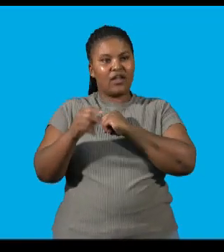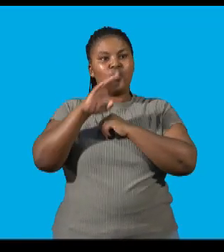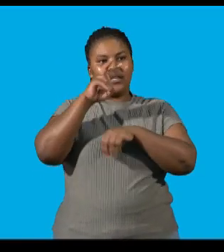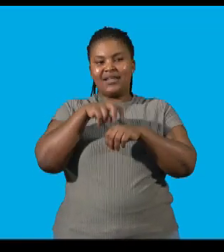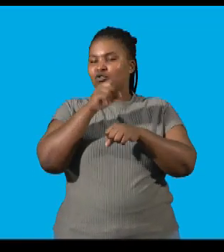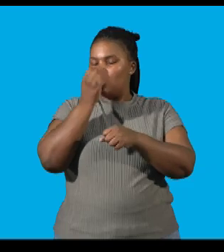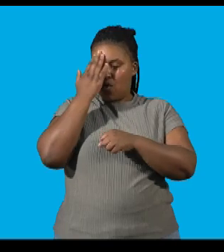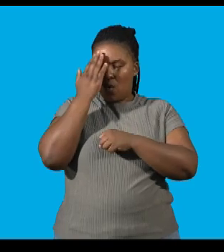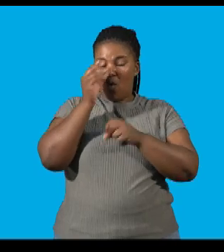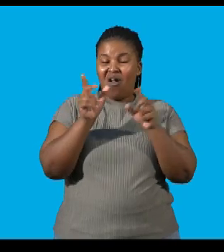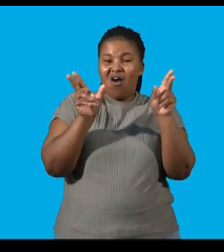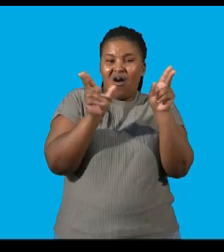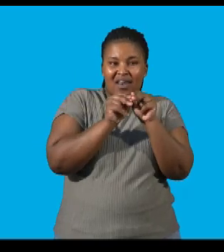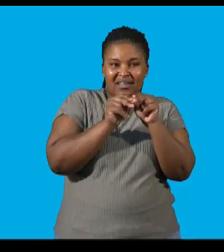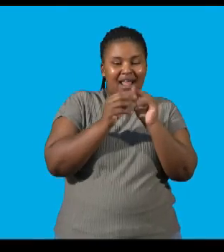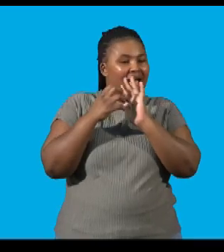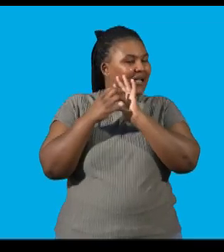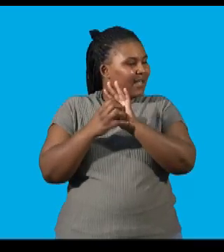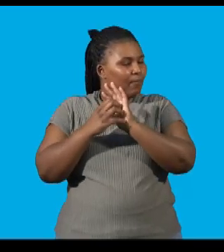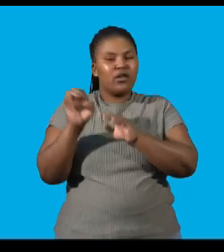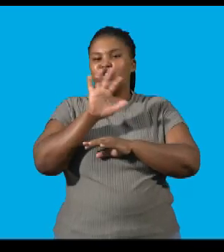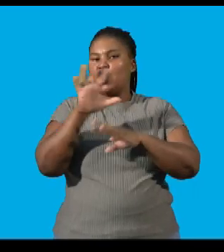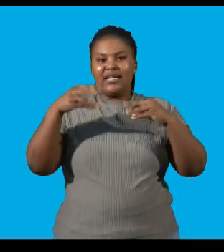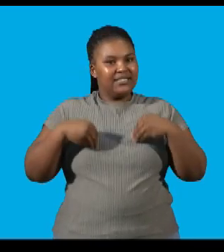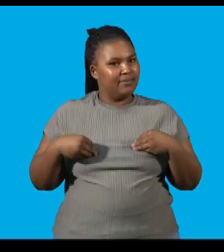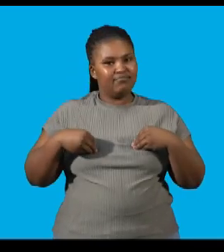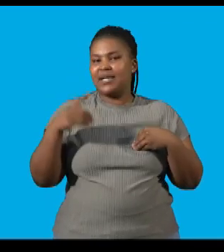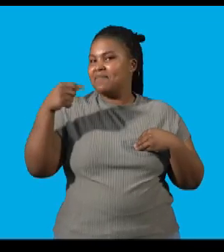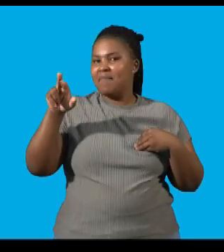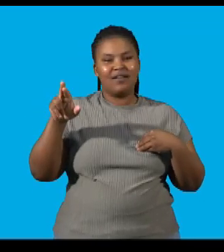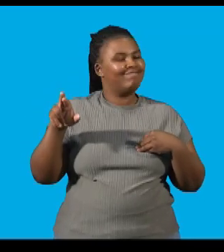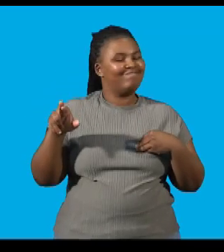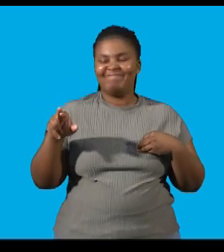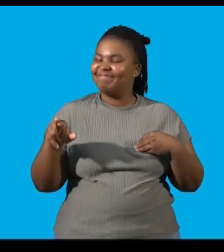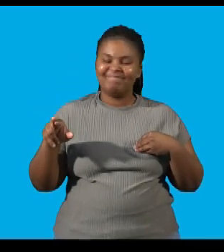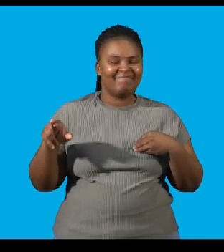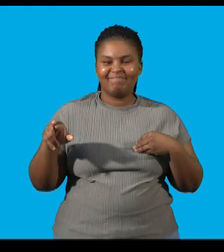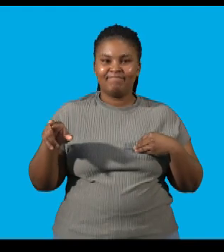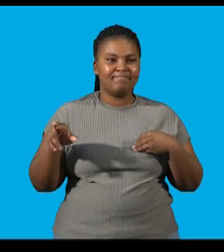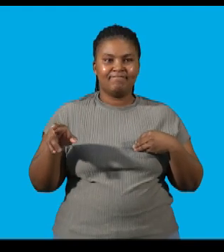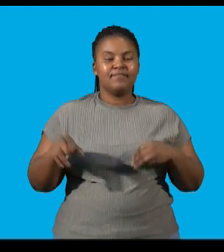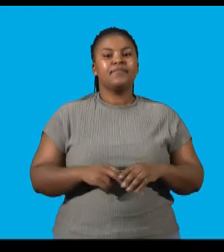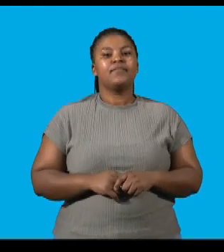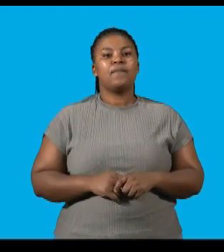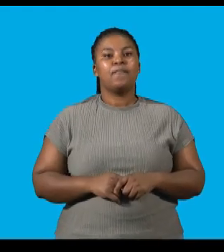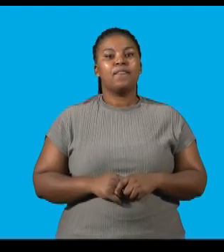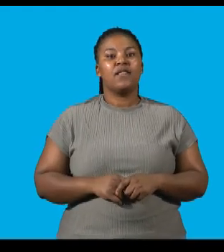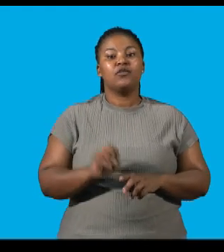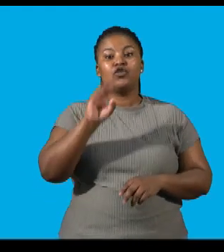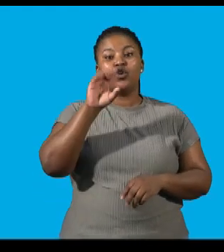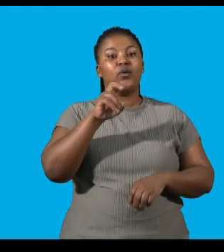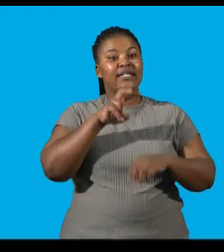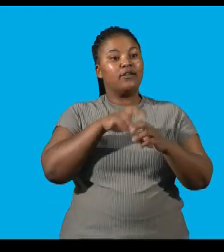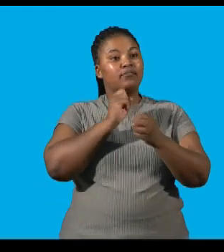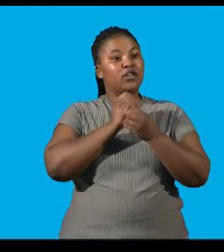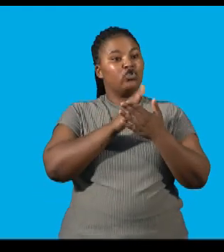again, abbreviations, acronyms, and examples will not be marked as correct answers, so they are not accepted. So